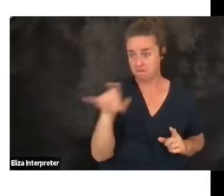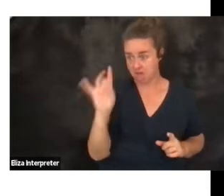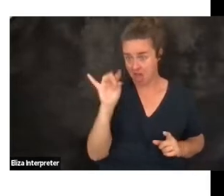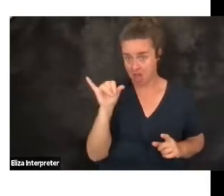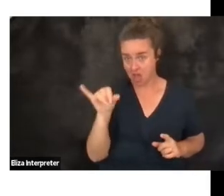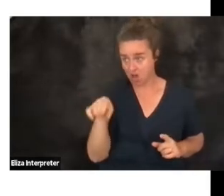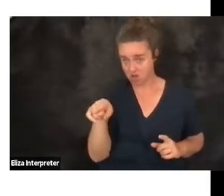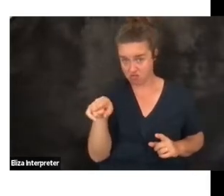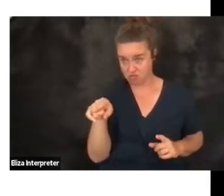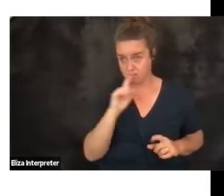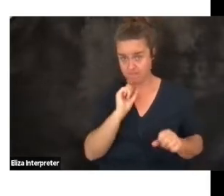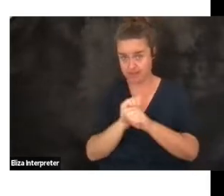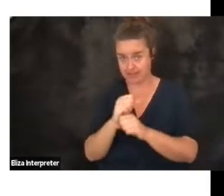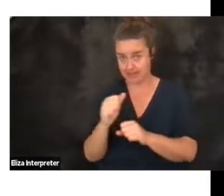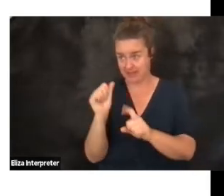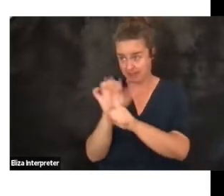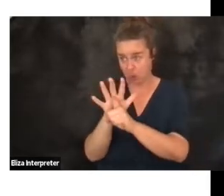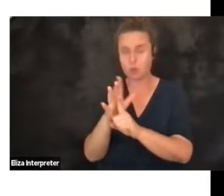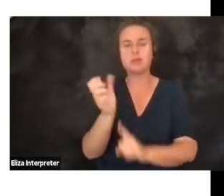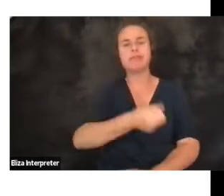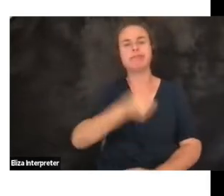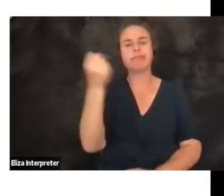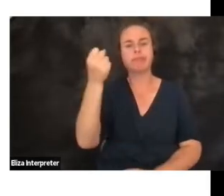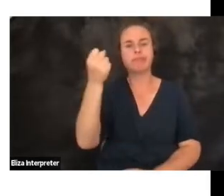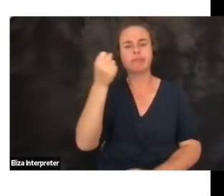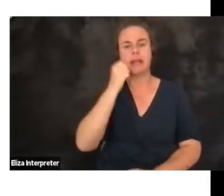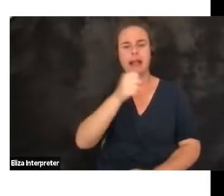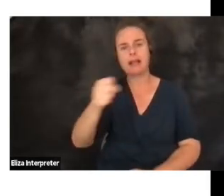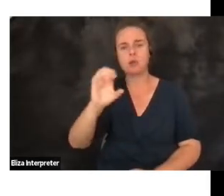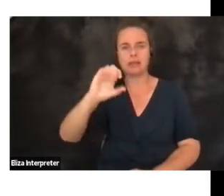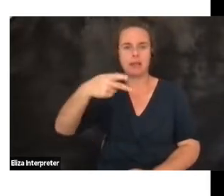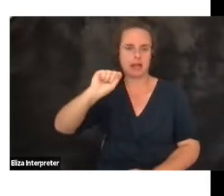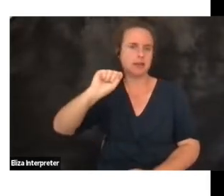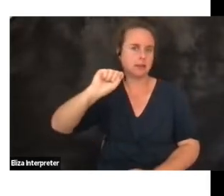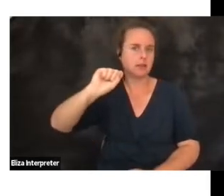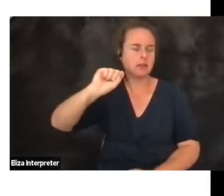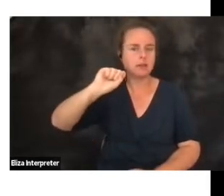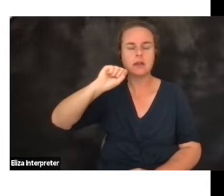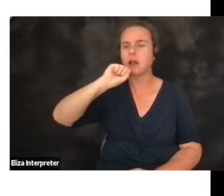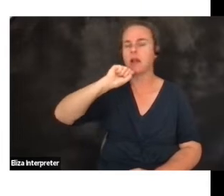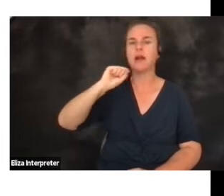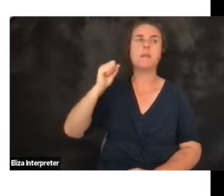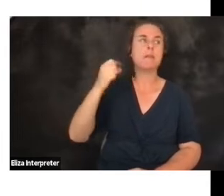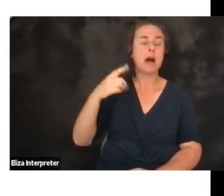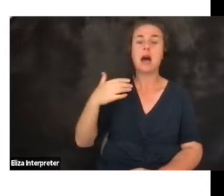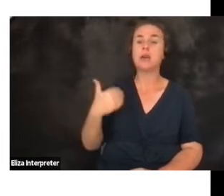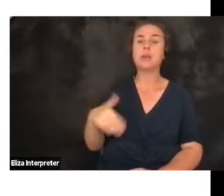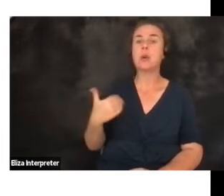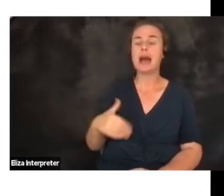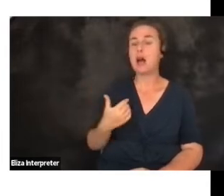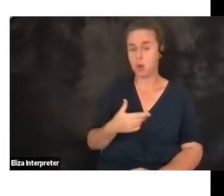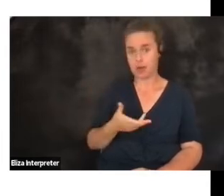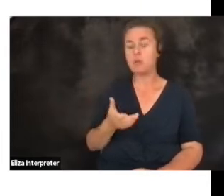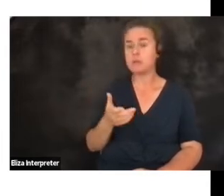Protective Services. So that was great. It wasn't unexpected that the number of kids in care